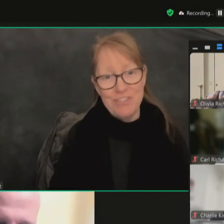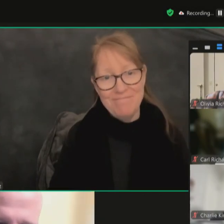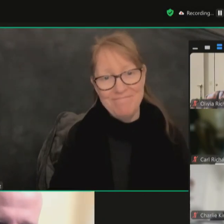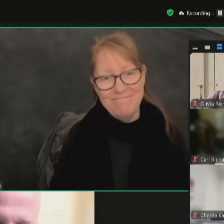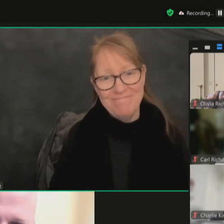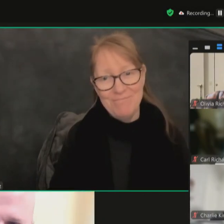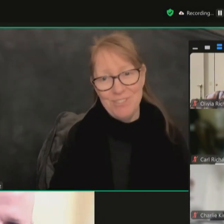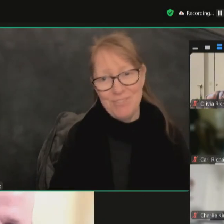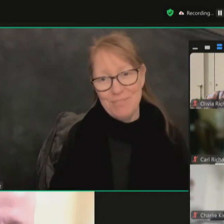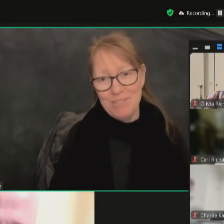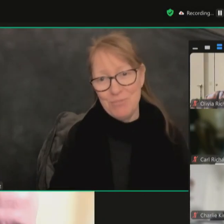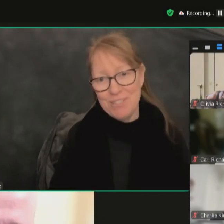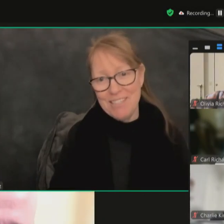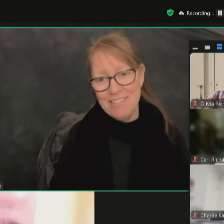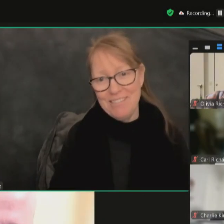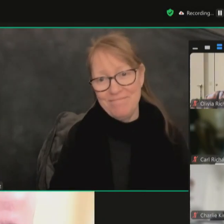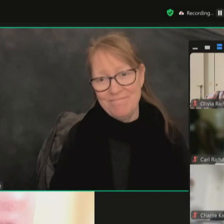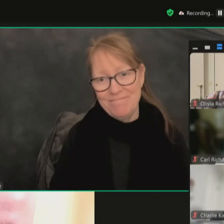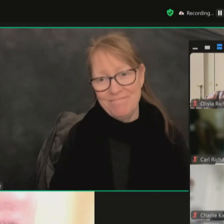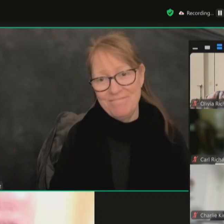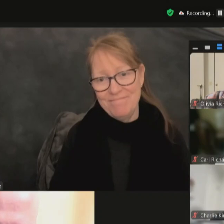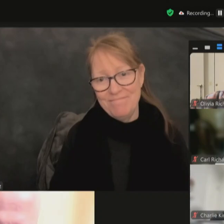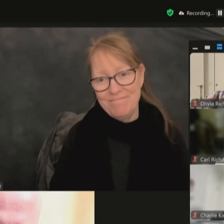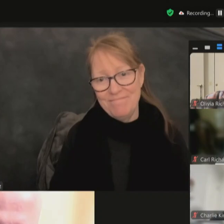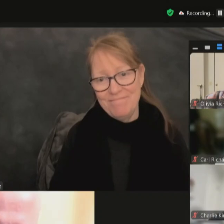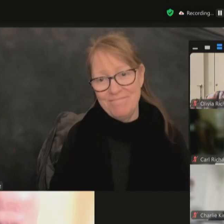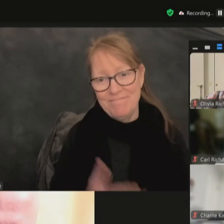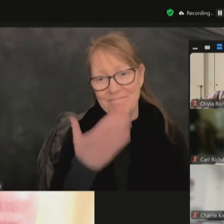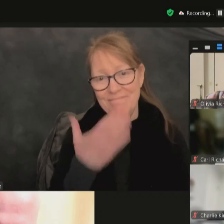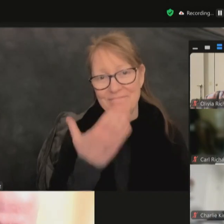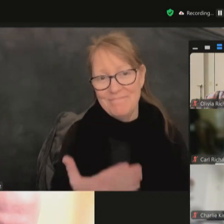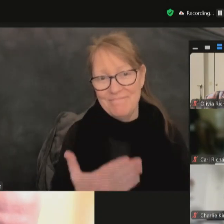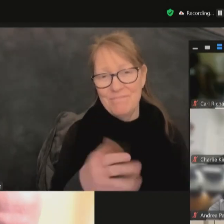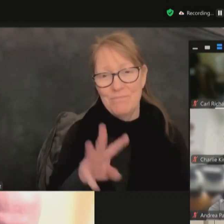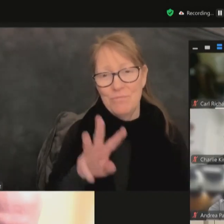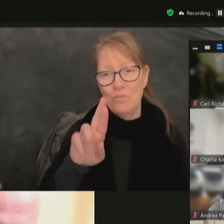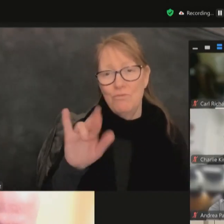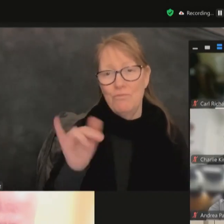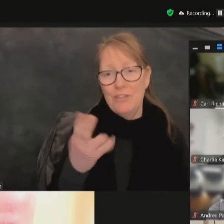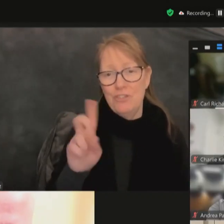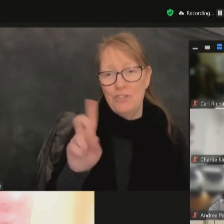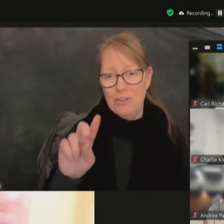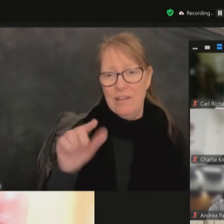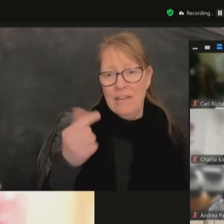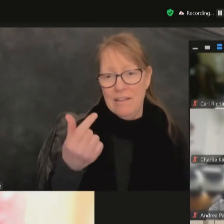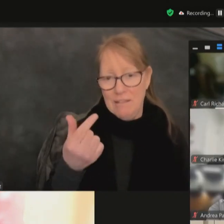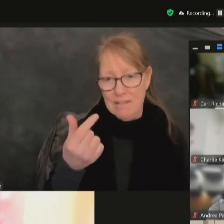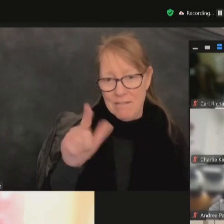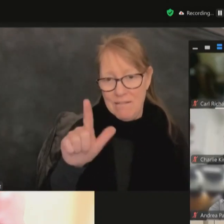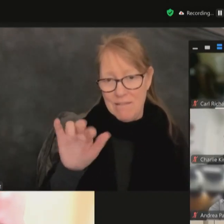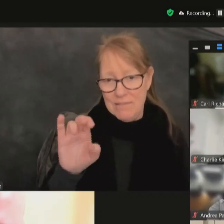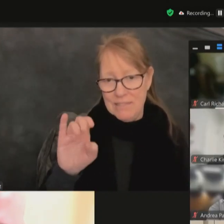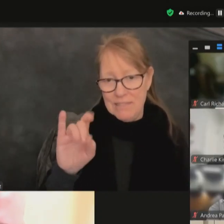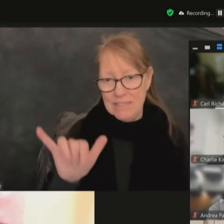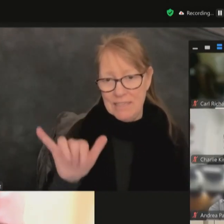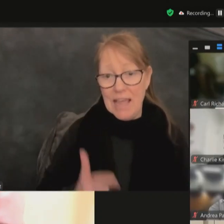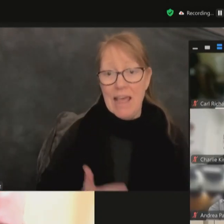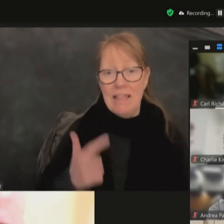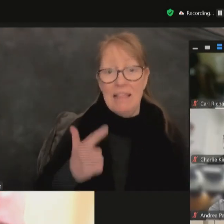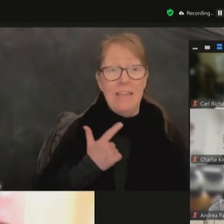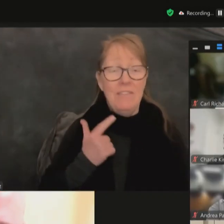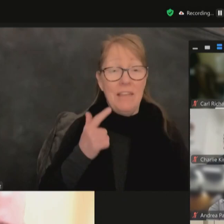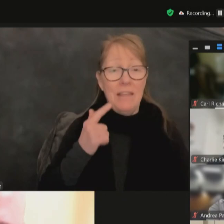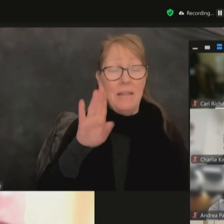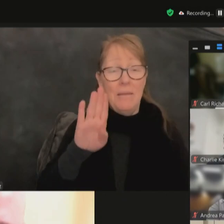Richard, please proceed. Thanks, Wes. Richard Glevsky, live in Back Bay, member of the board,